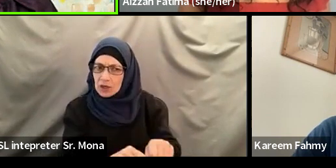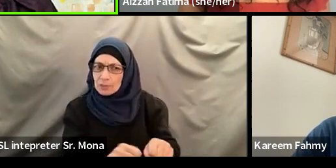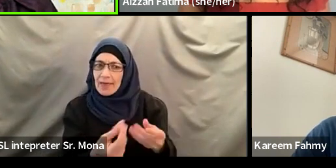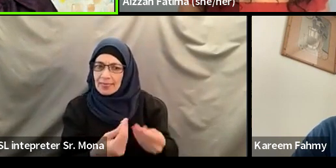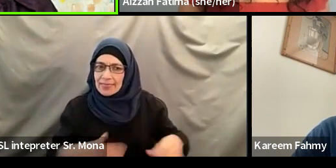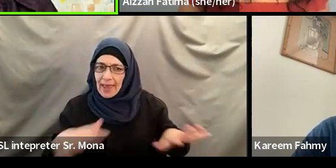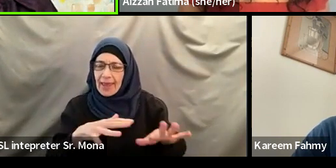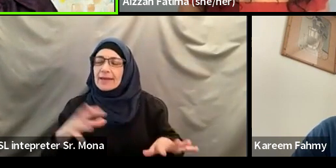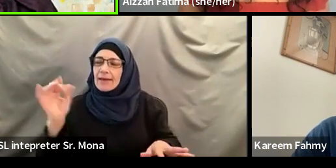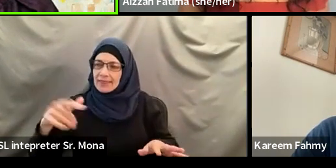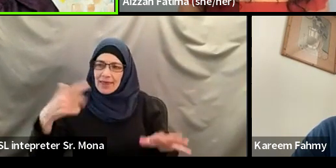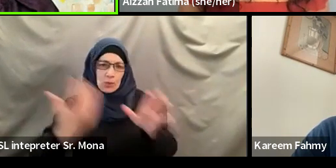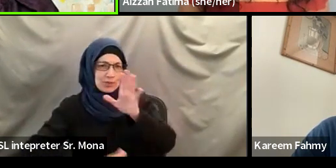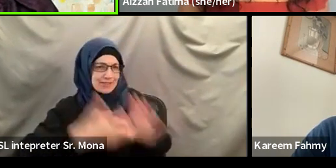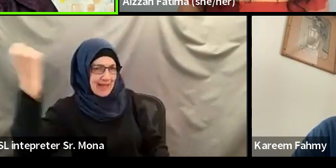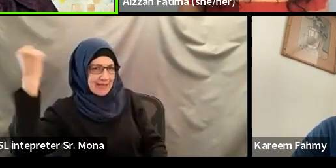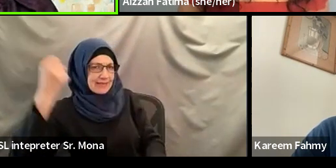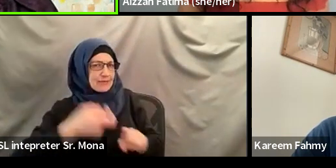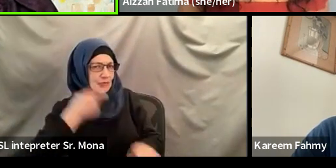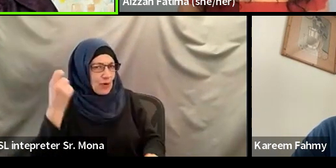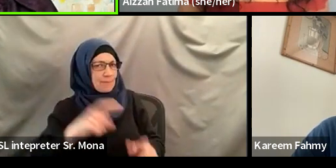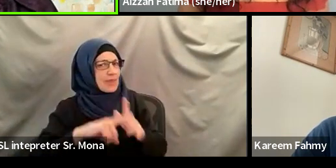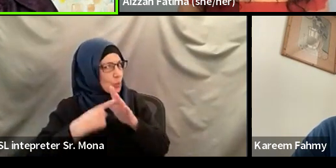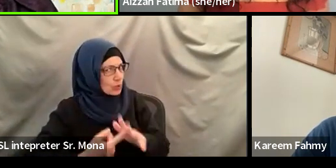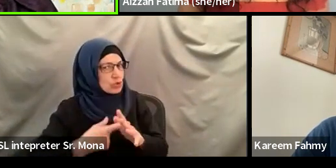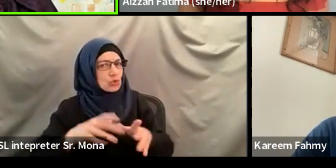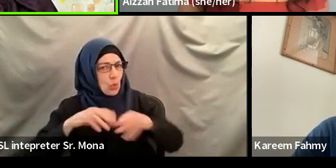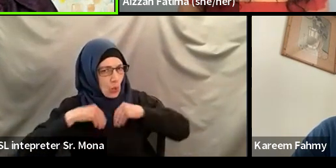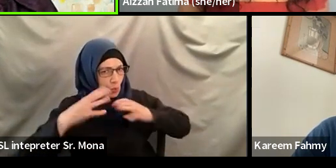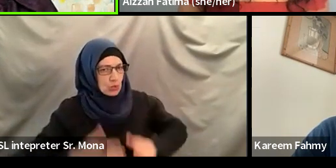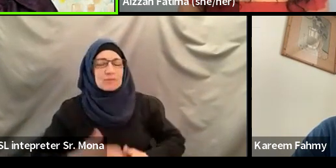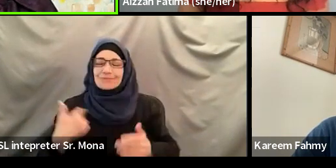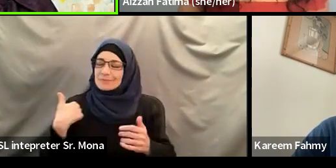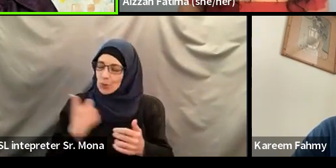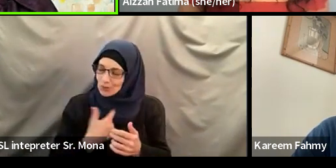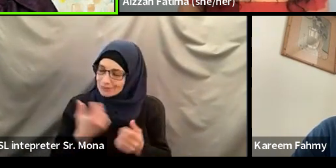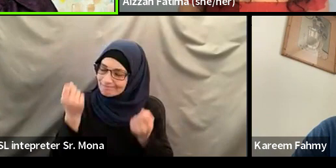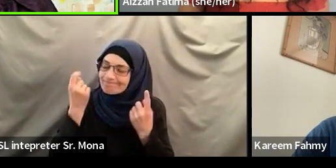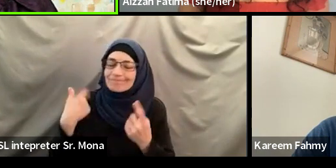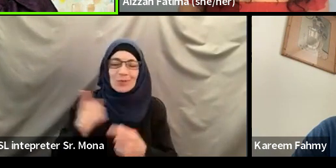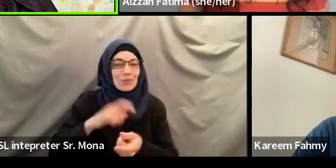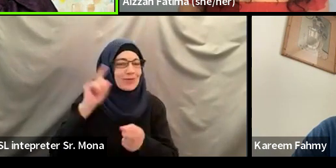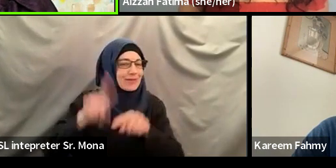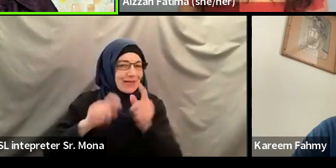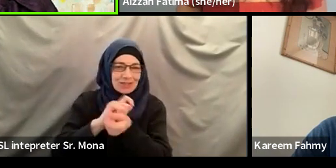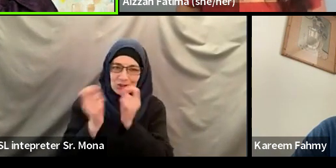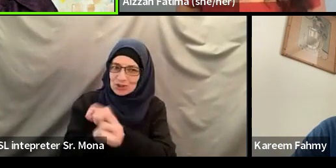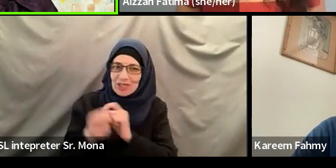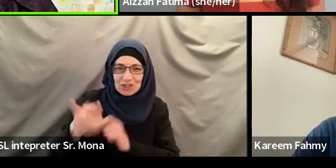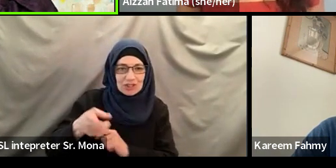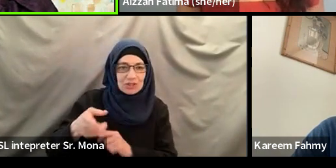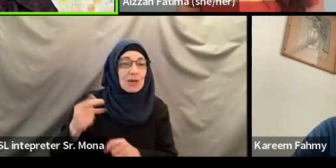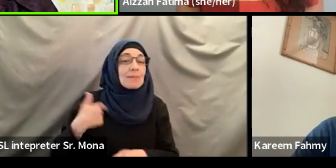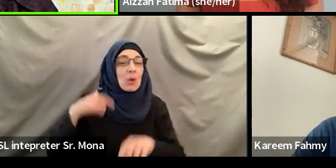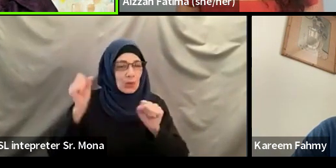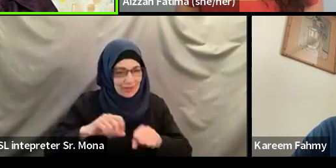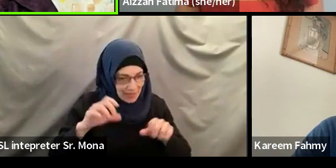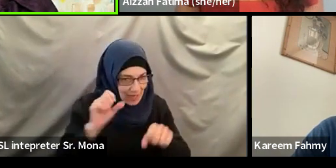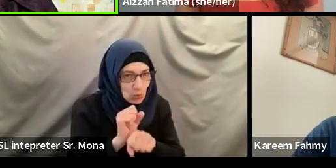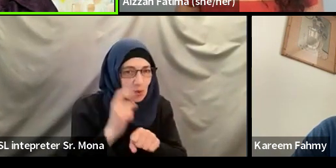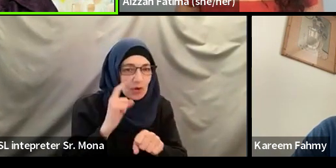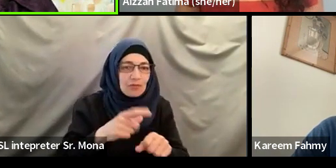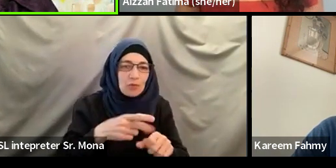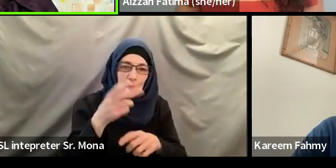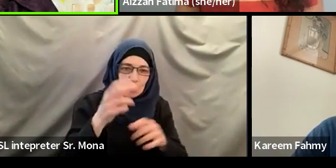from its original owners, and we affirm that while we cannot change history, we can work for justice, and that justice begins with recognition and